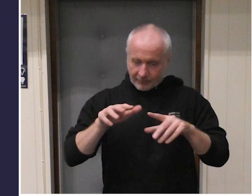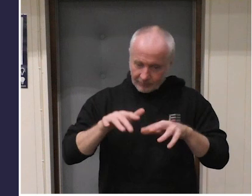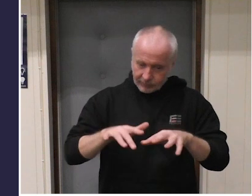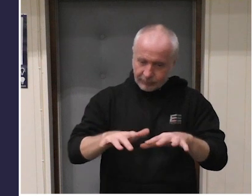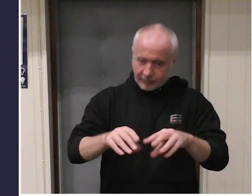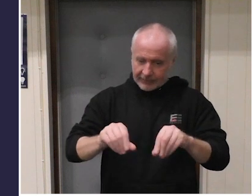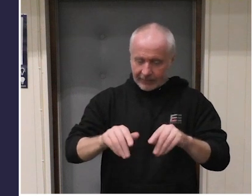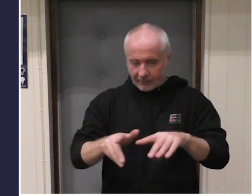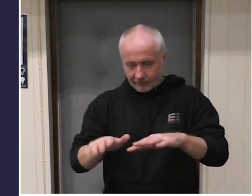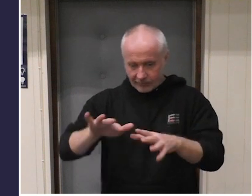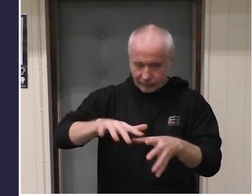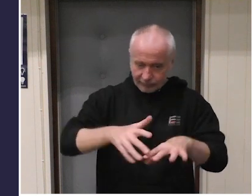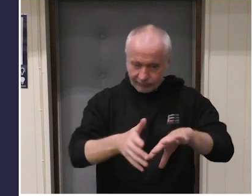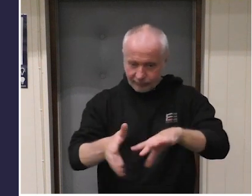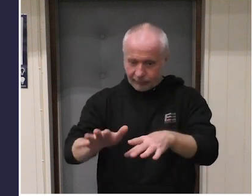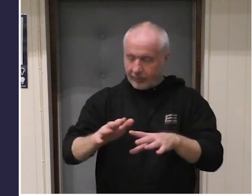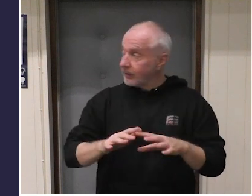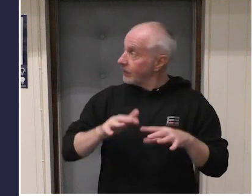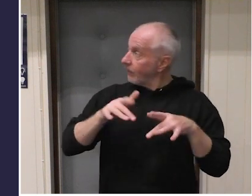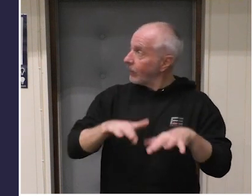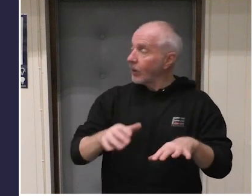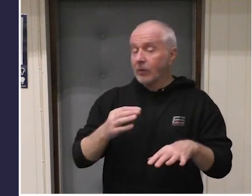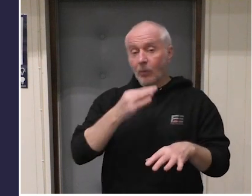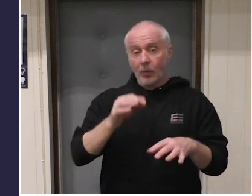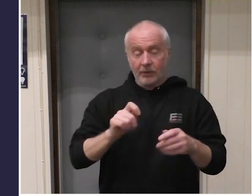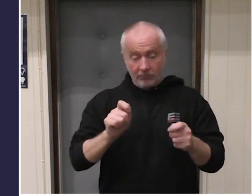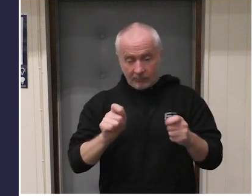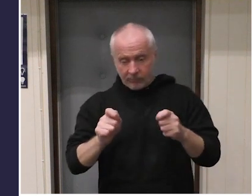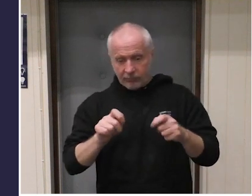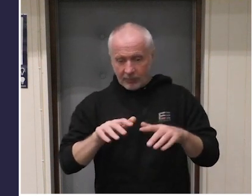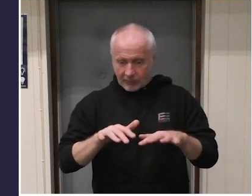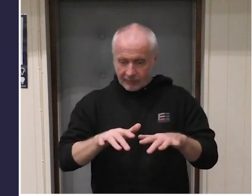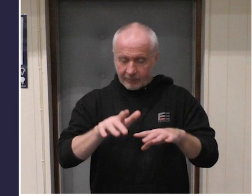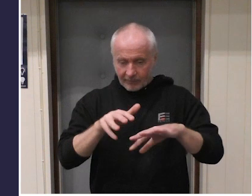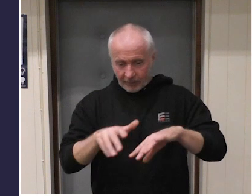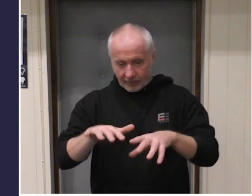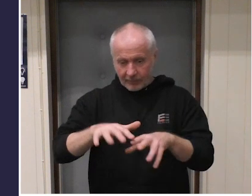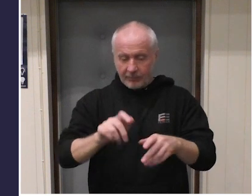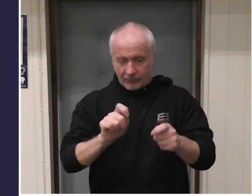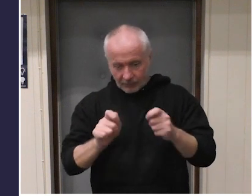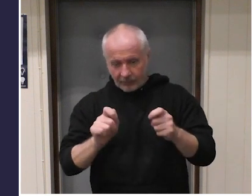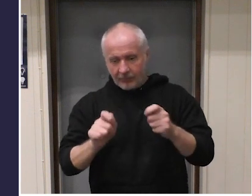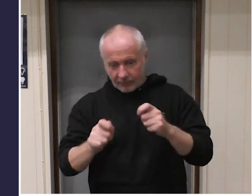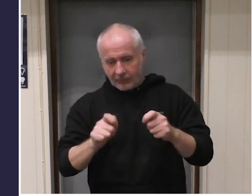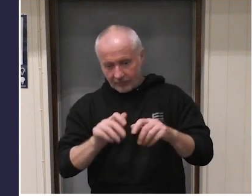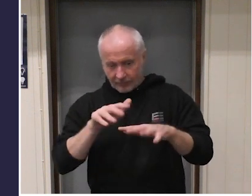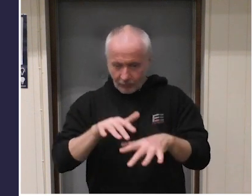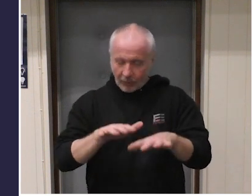Okay? So like I said here, flow of water is caused by the configuration of sand, which in turn changes the